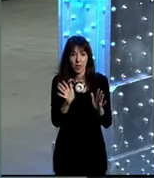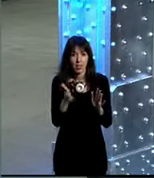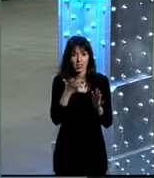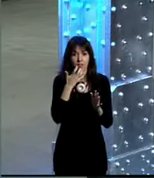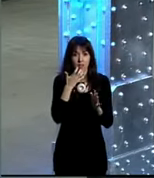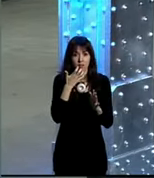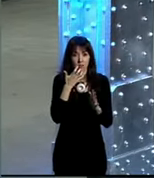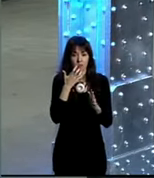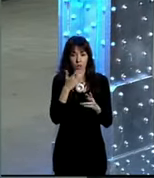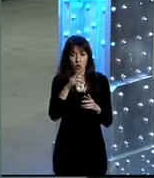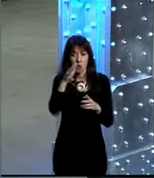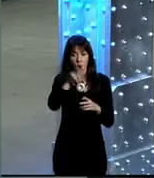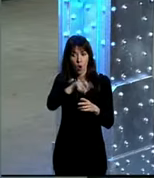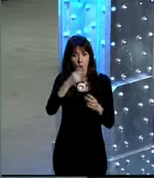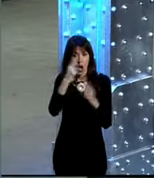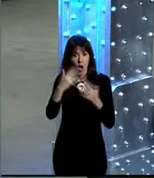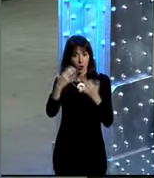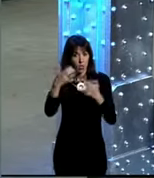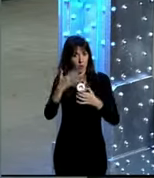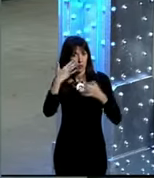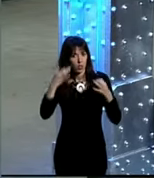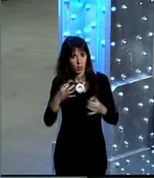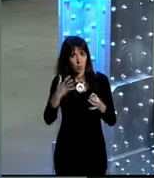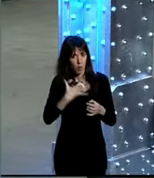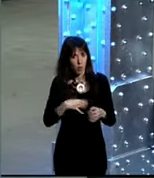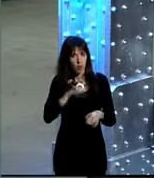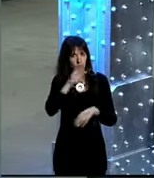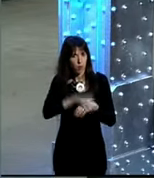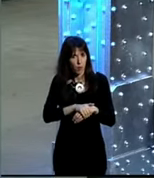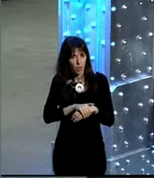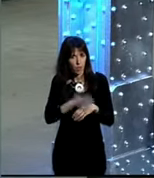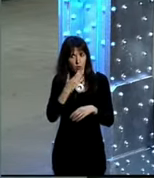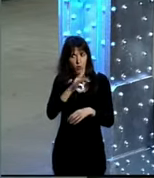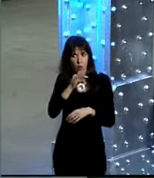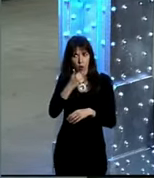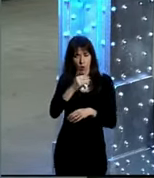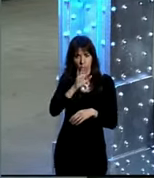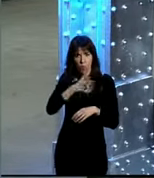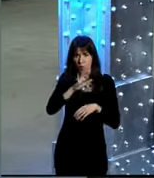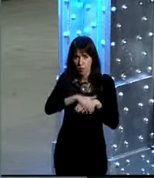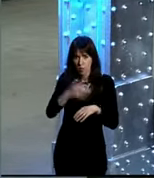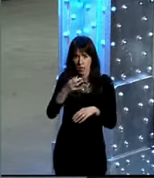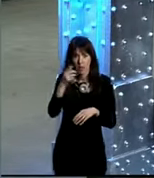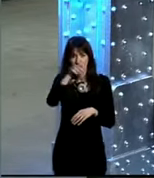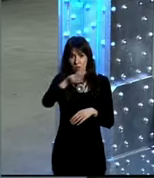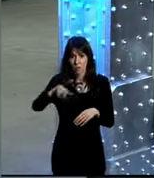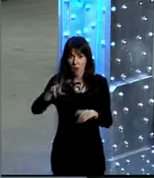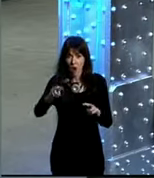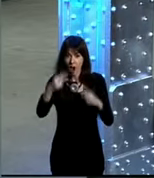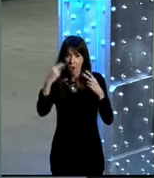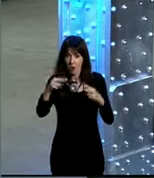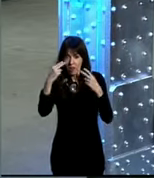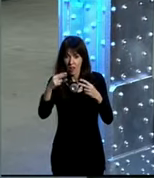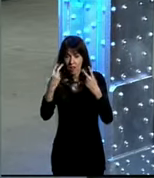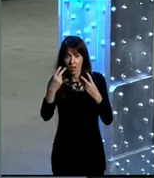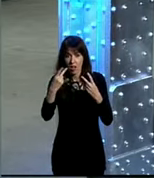a contract when you start delivering something. The audience part of the contract is that they will accept to take part of what you're giving